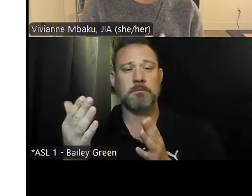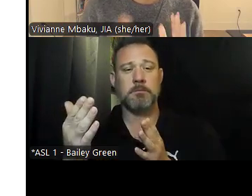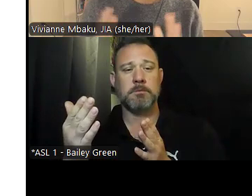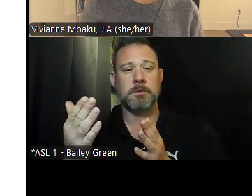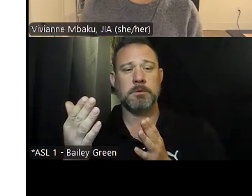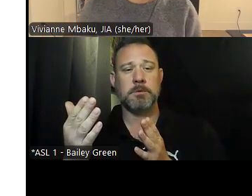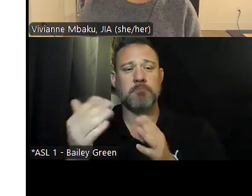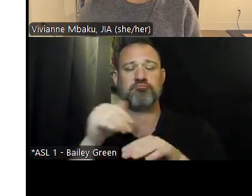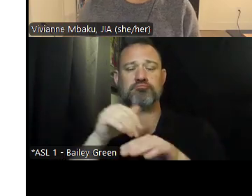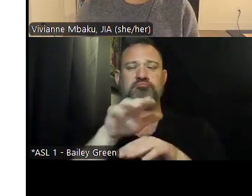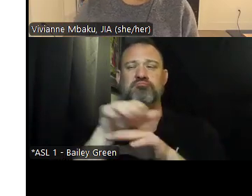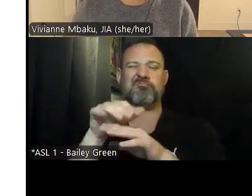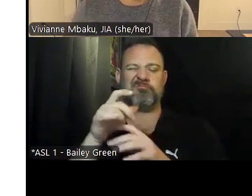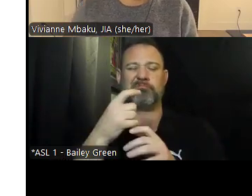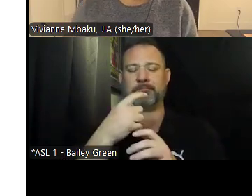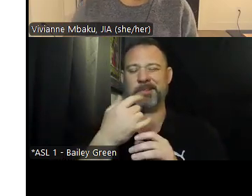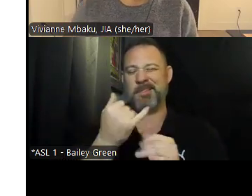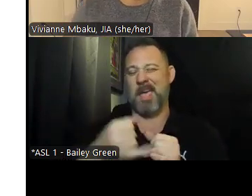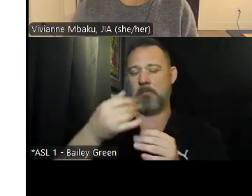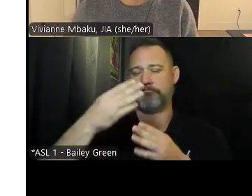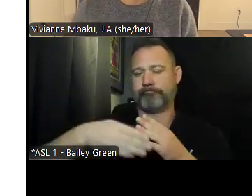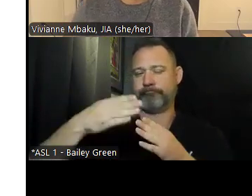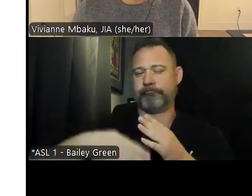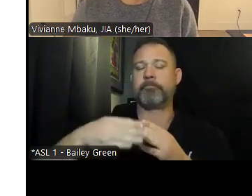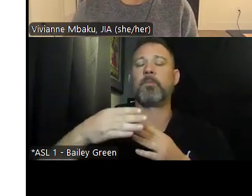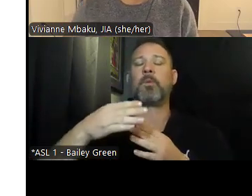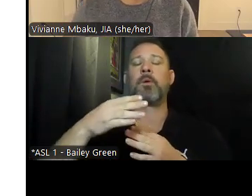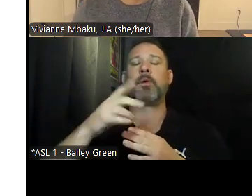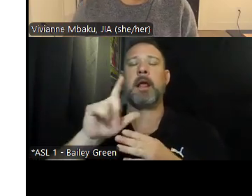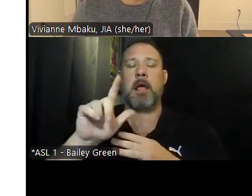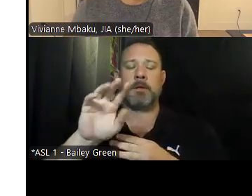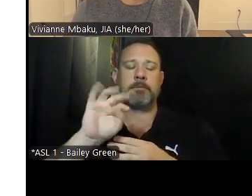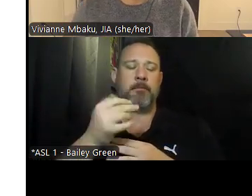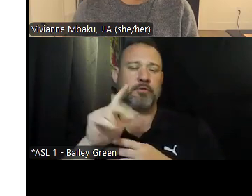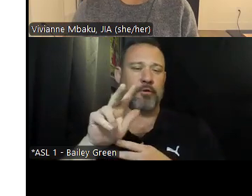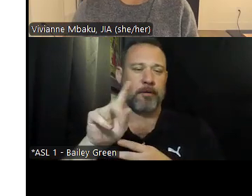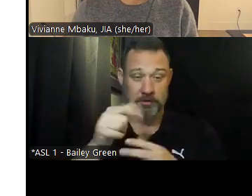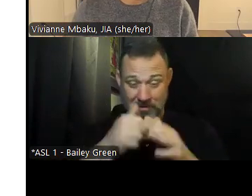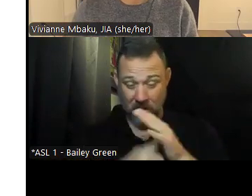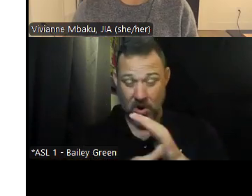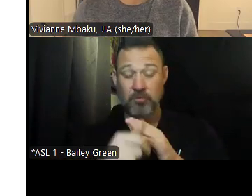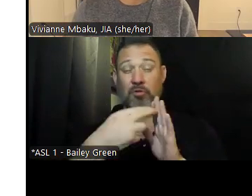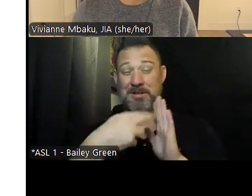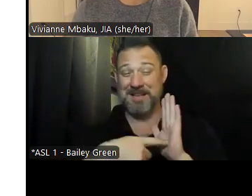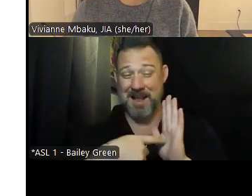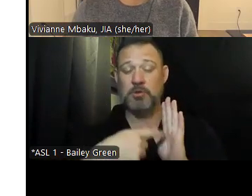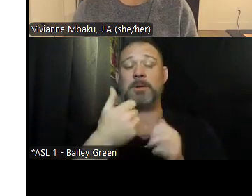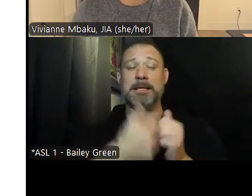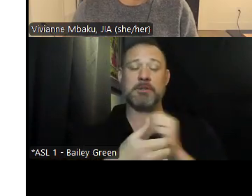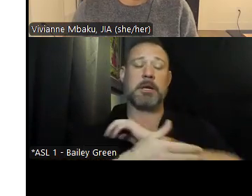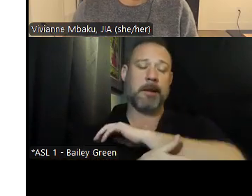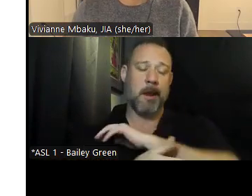There is that March 31st deadline, and under the statute, each county is required to have